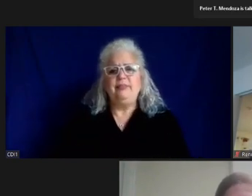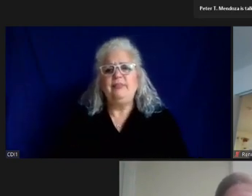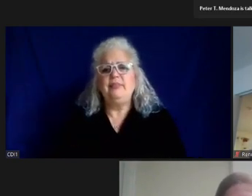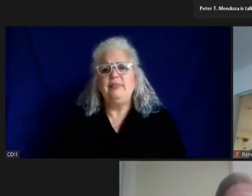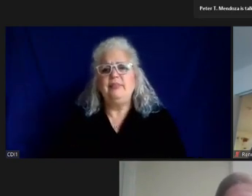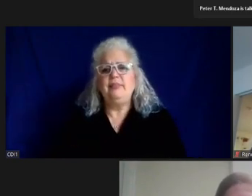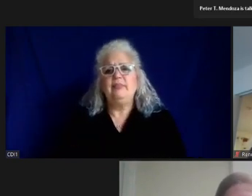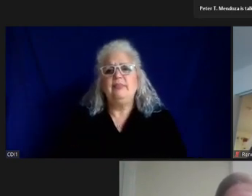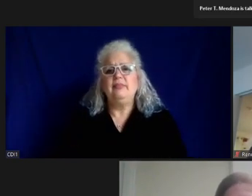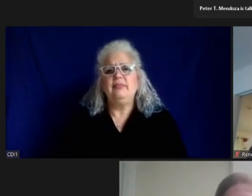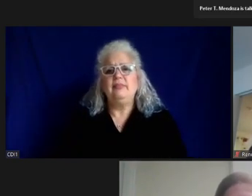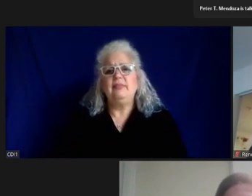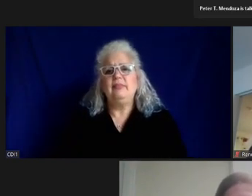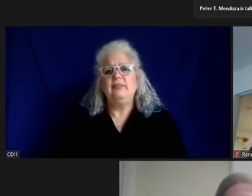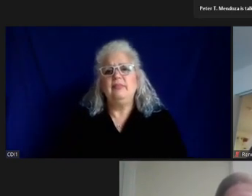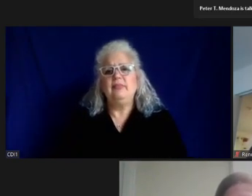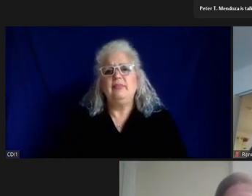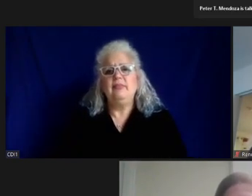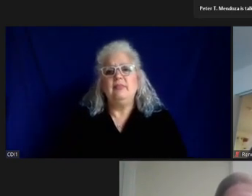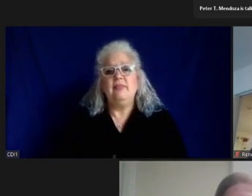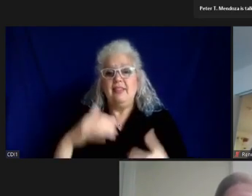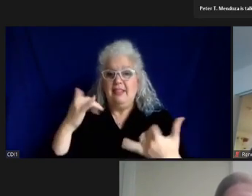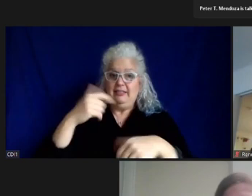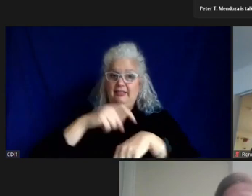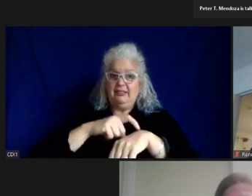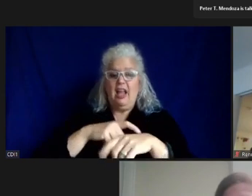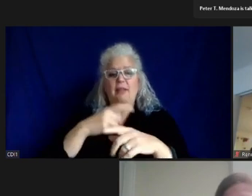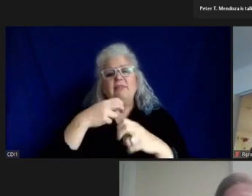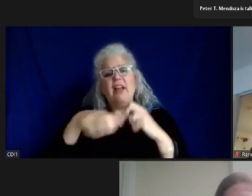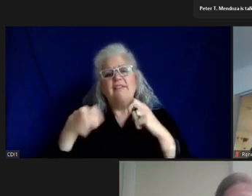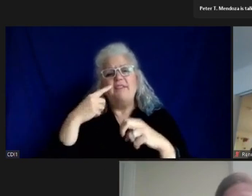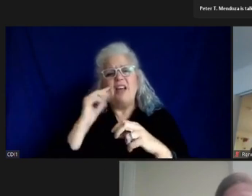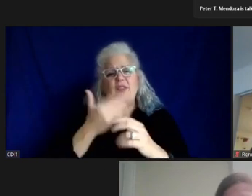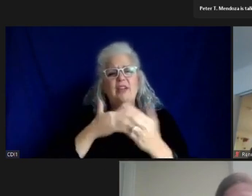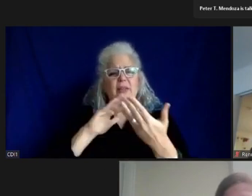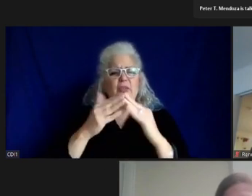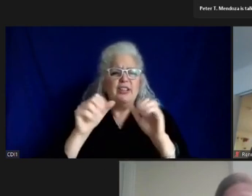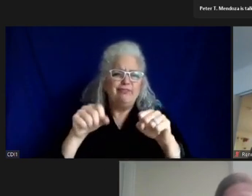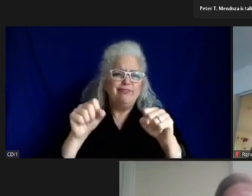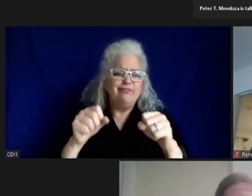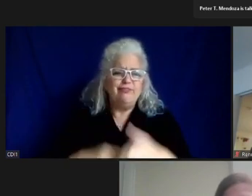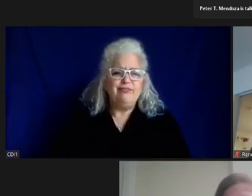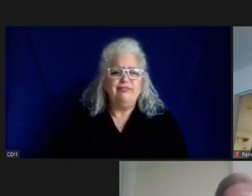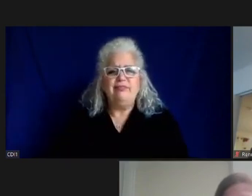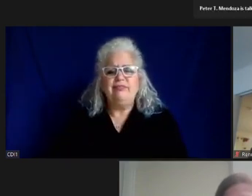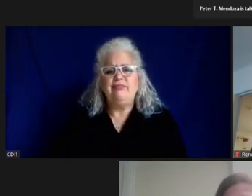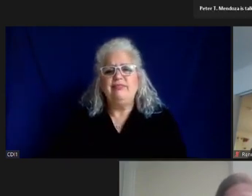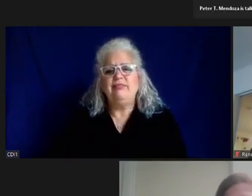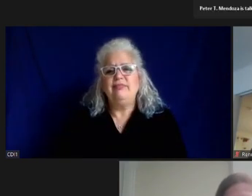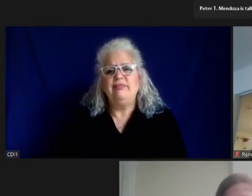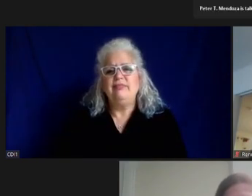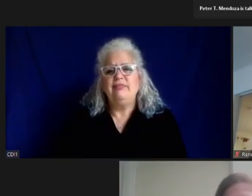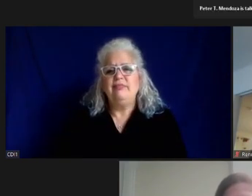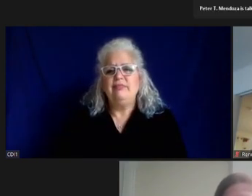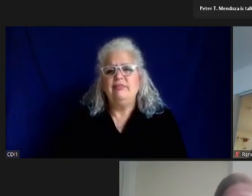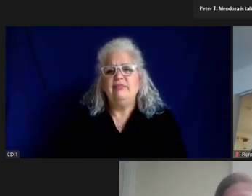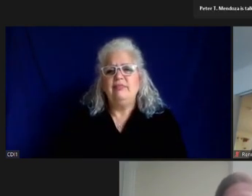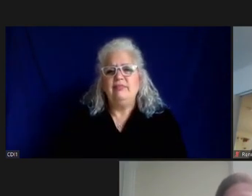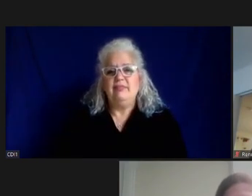So I really appreciate you being here. We have a great lineup this afternoon, but before we